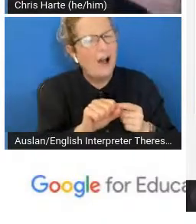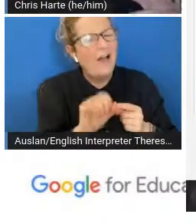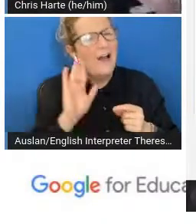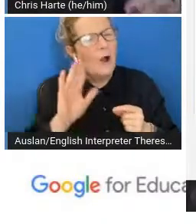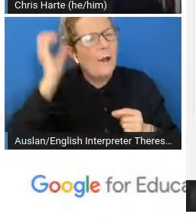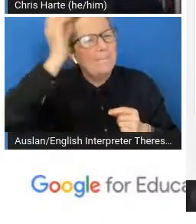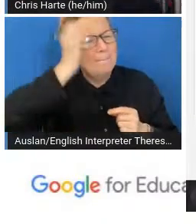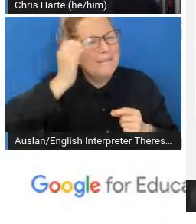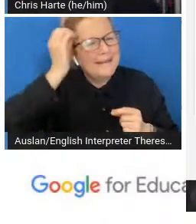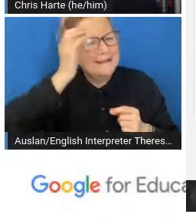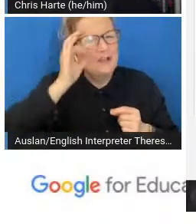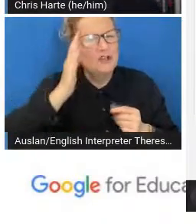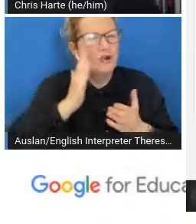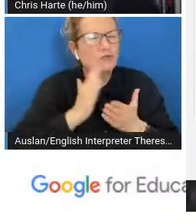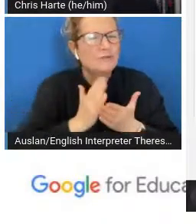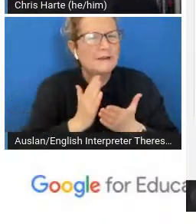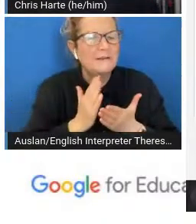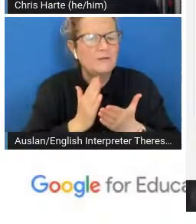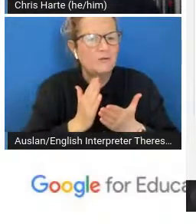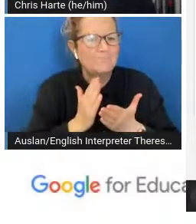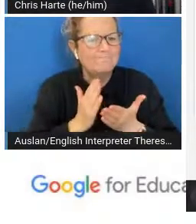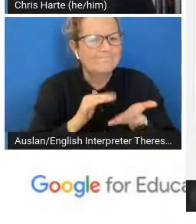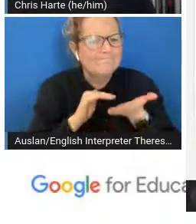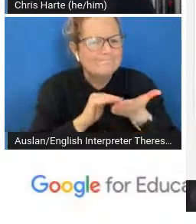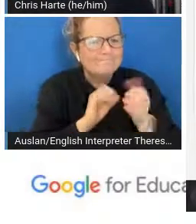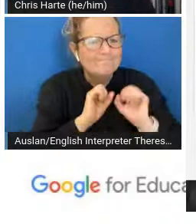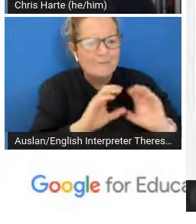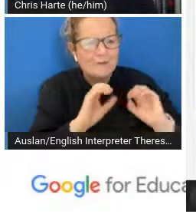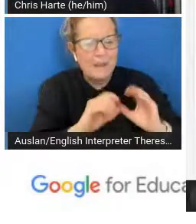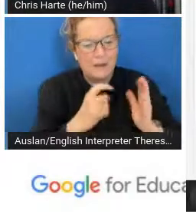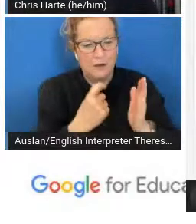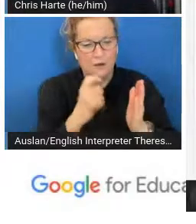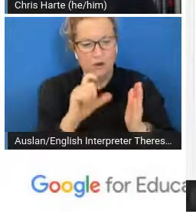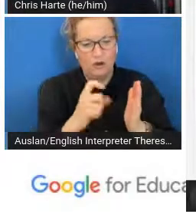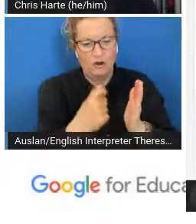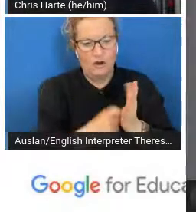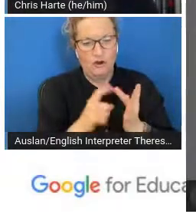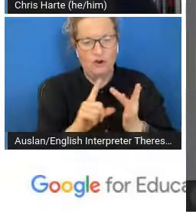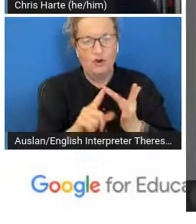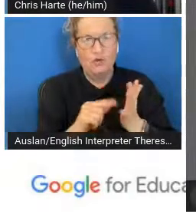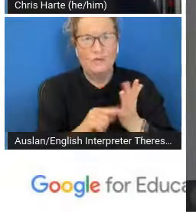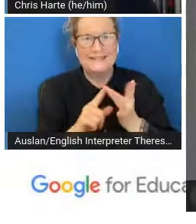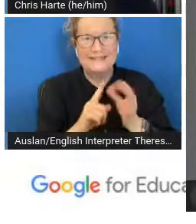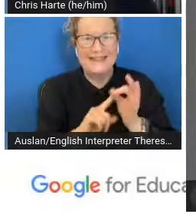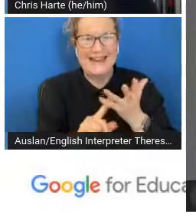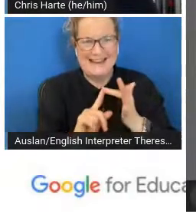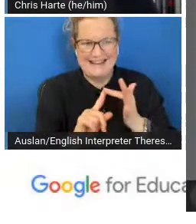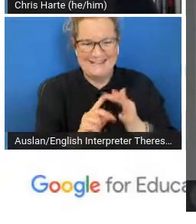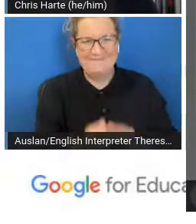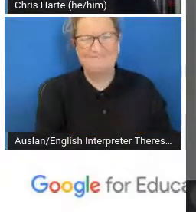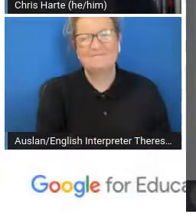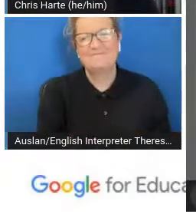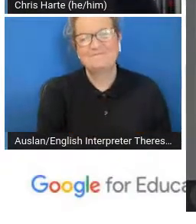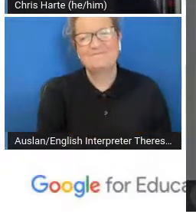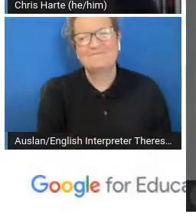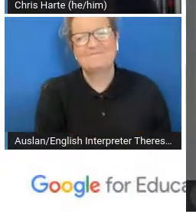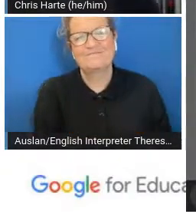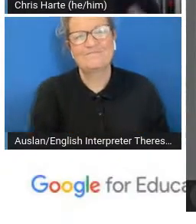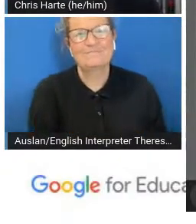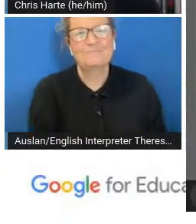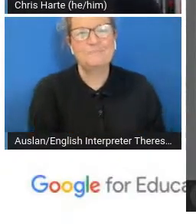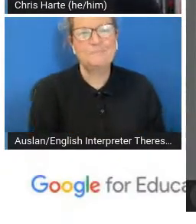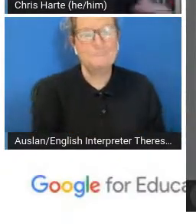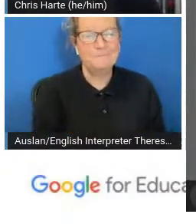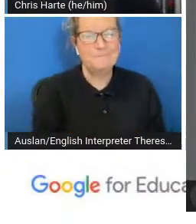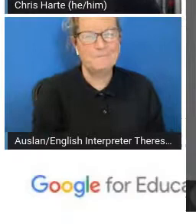So what we do with the critique hats here, and please, I'm pretty sure I set it to make it editable. We'll give